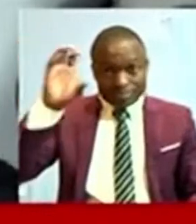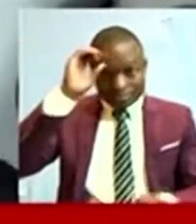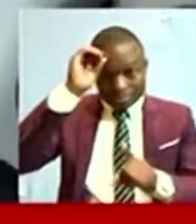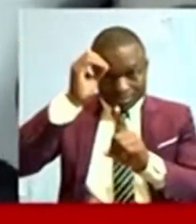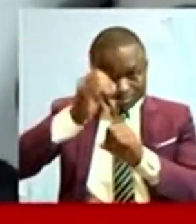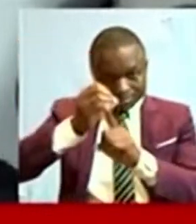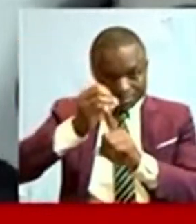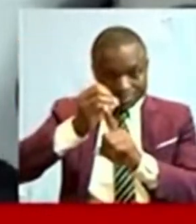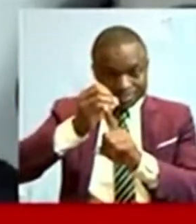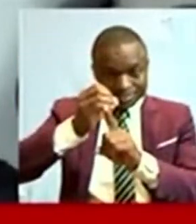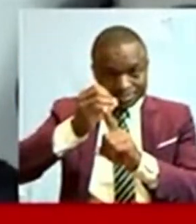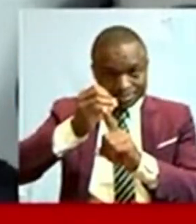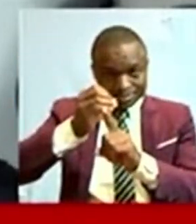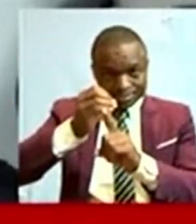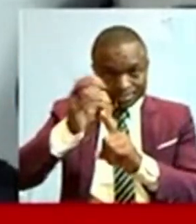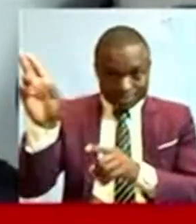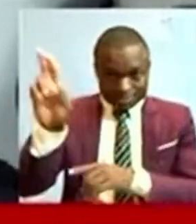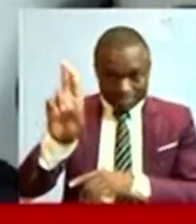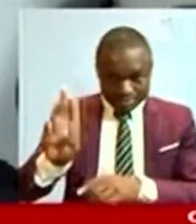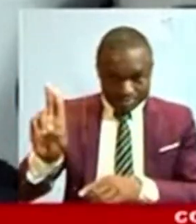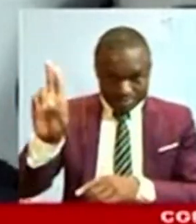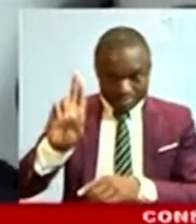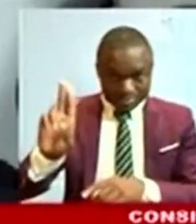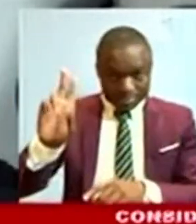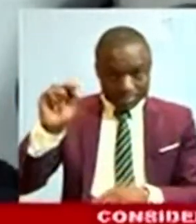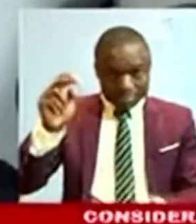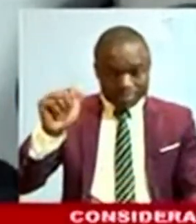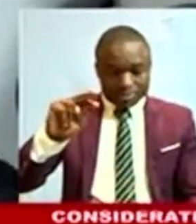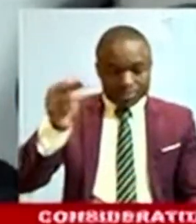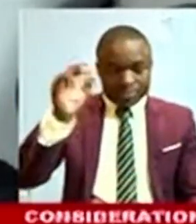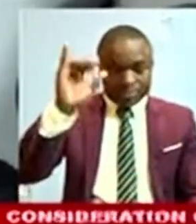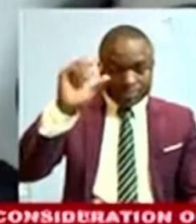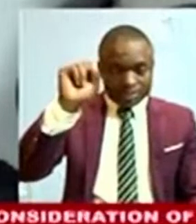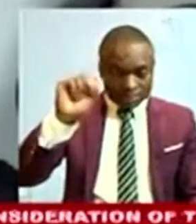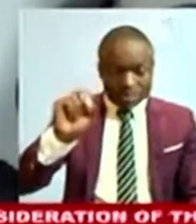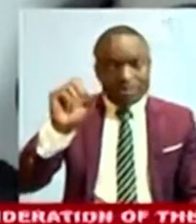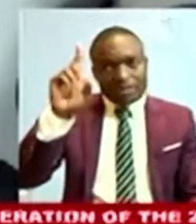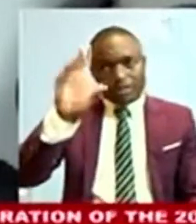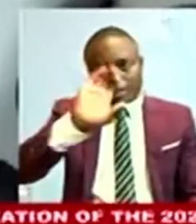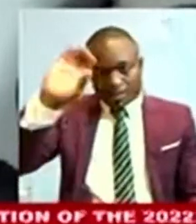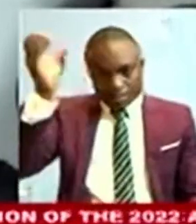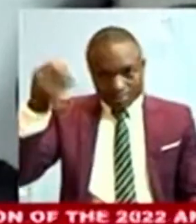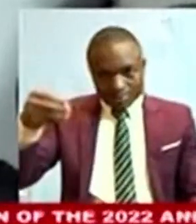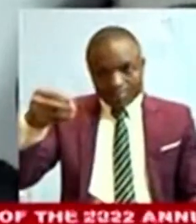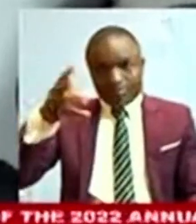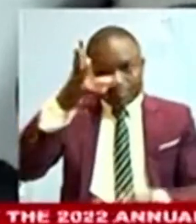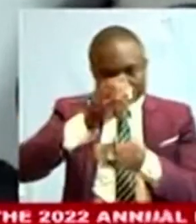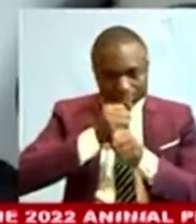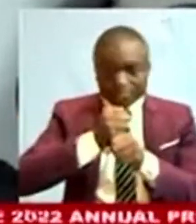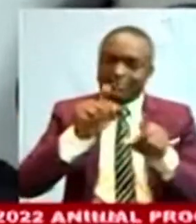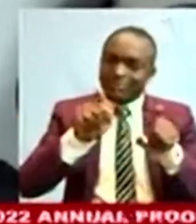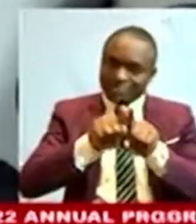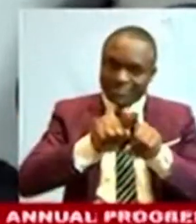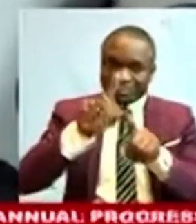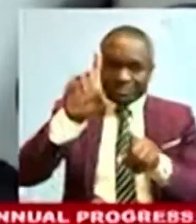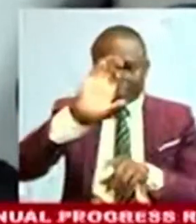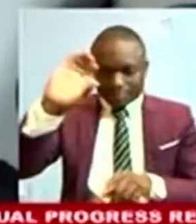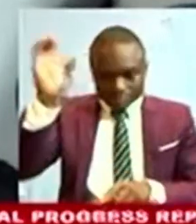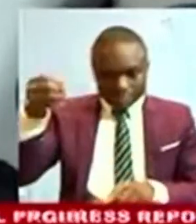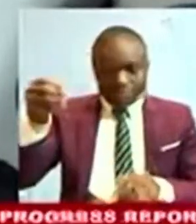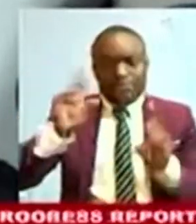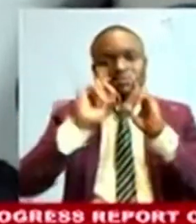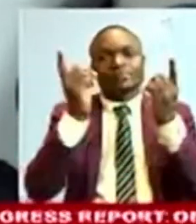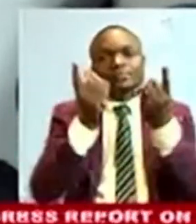for using Navision was 100%. The achievement was 100%. For the districts, it was